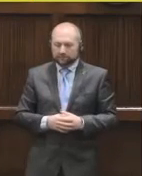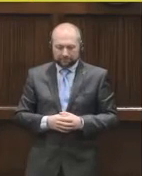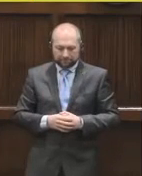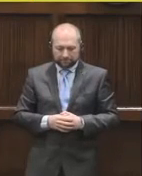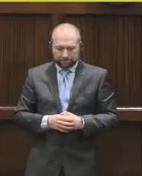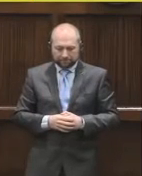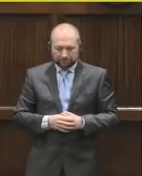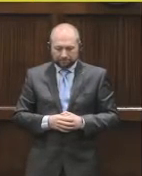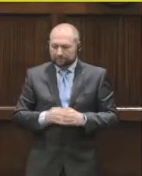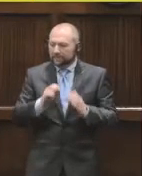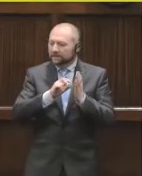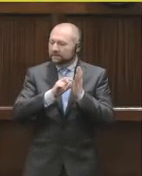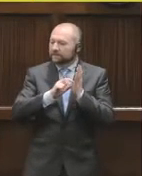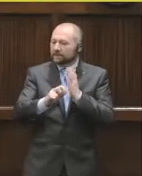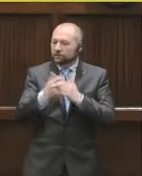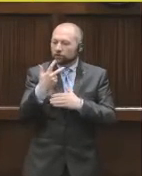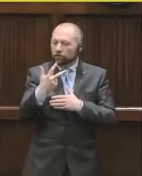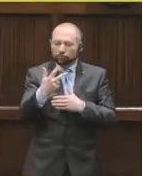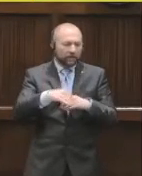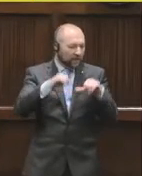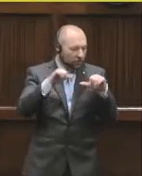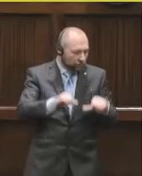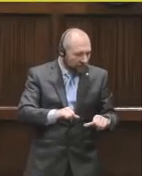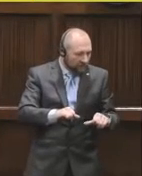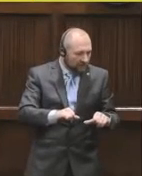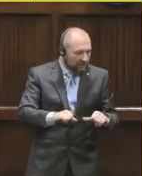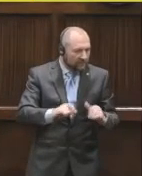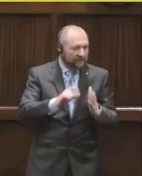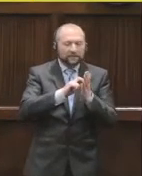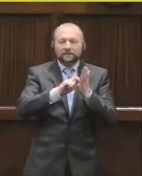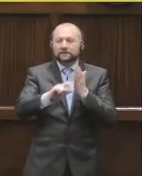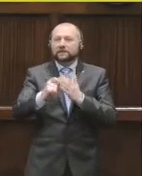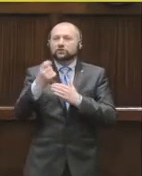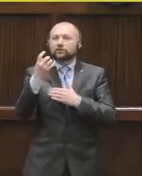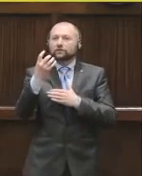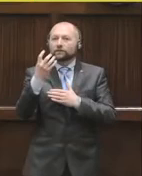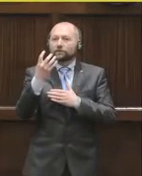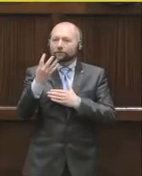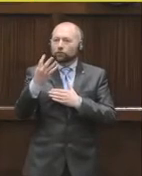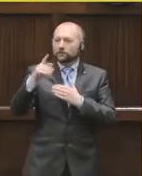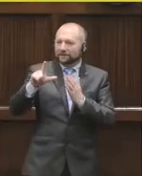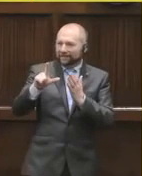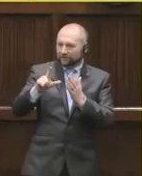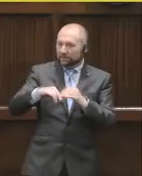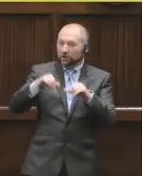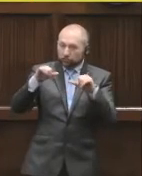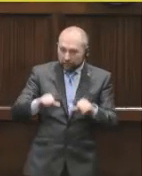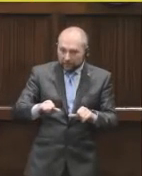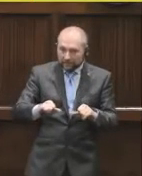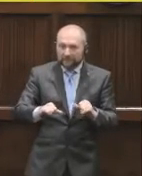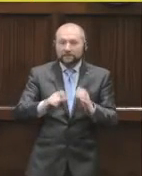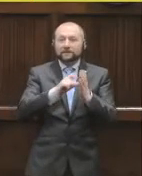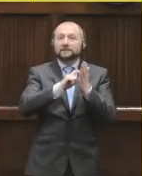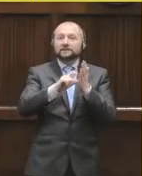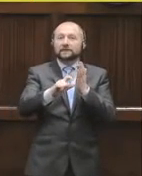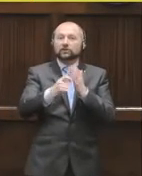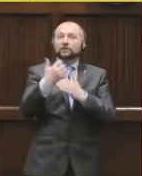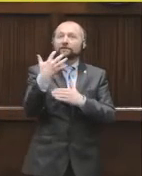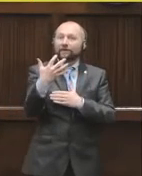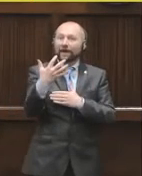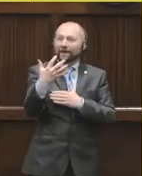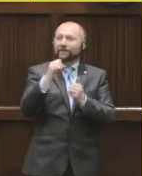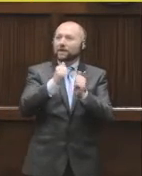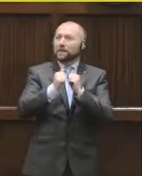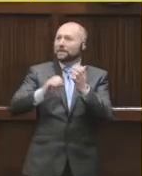Section 3, stand part of the bill. Agreed. Section 4, stand part of the bill. Agreed. Section 5, Amendment